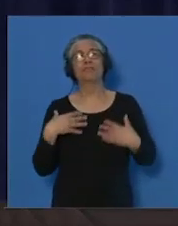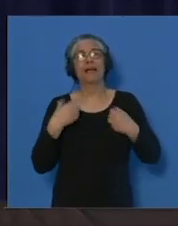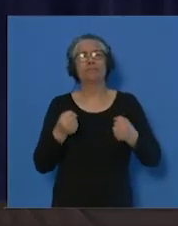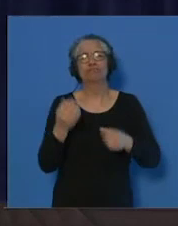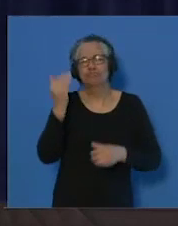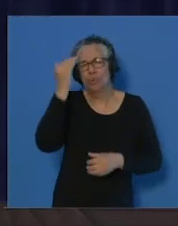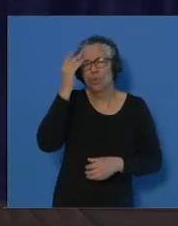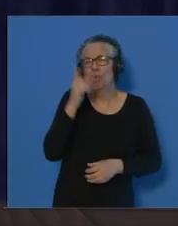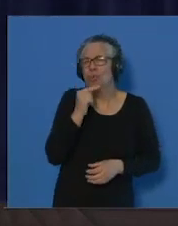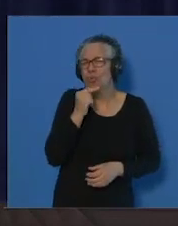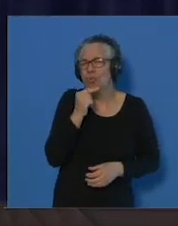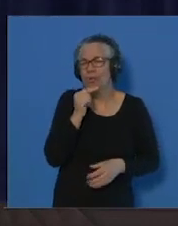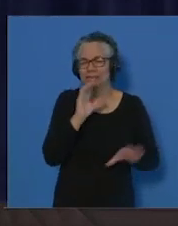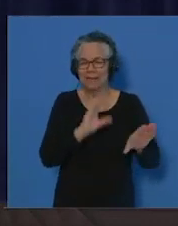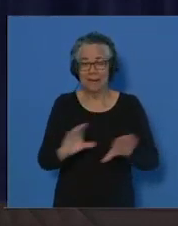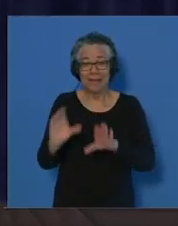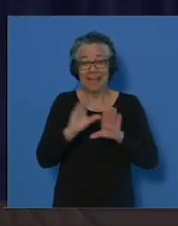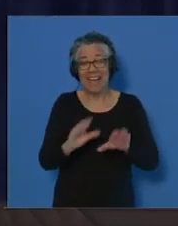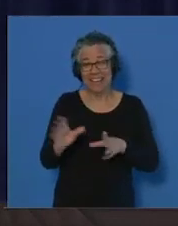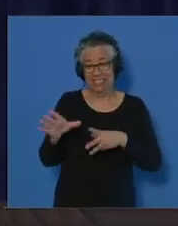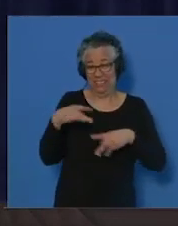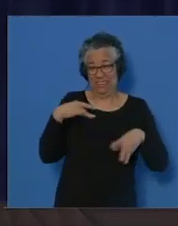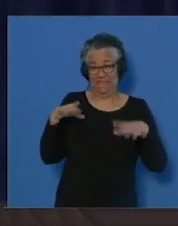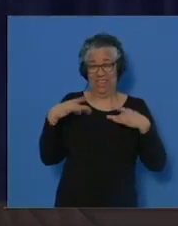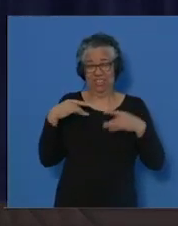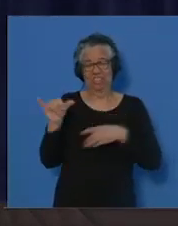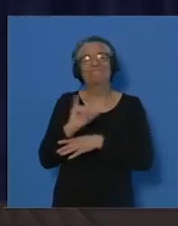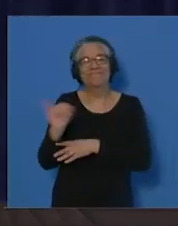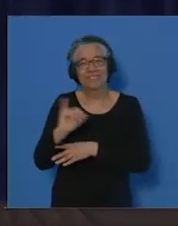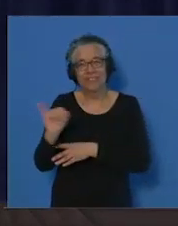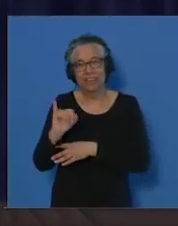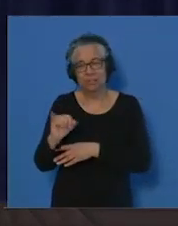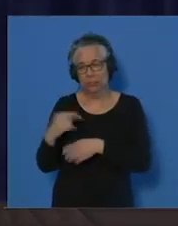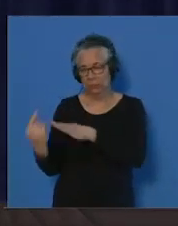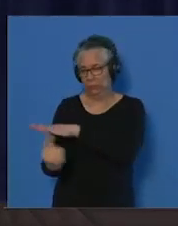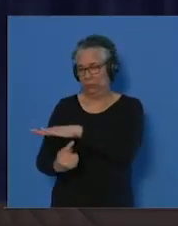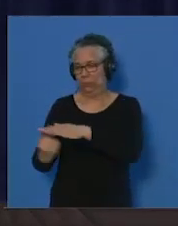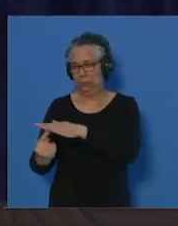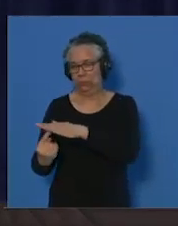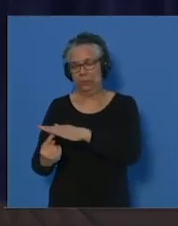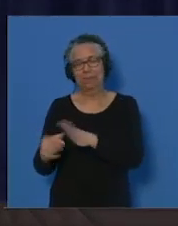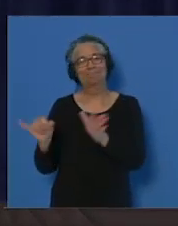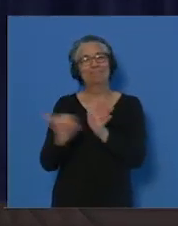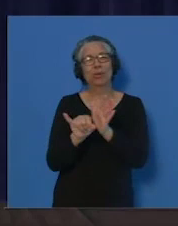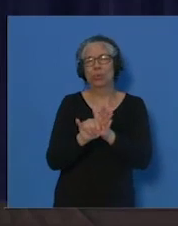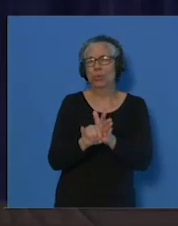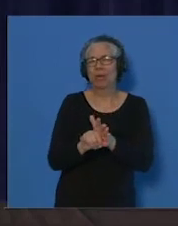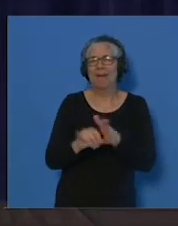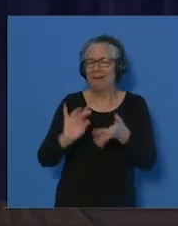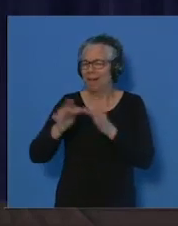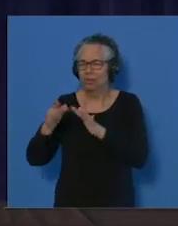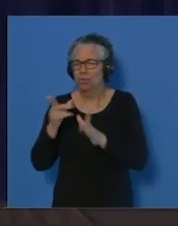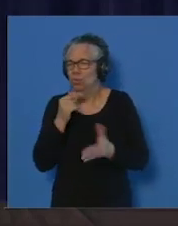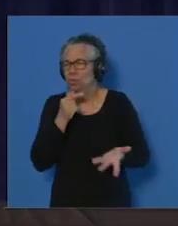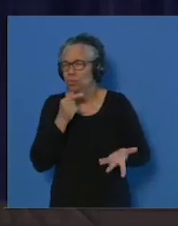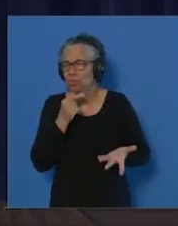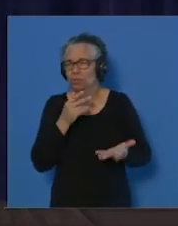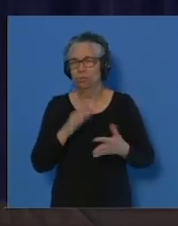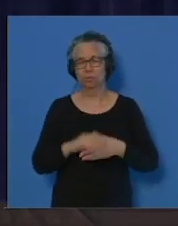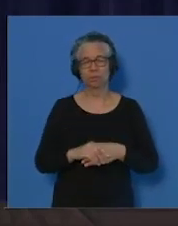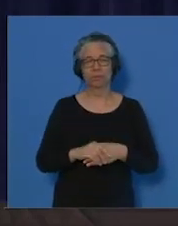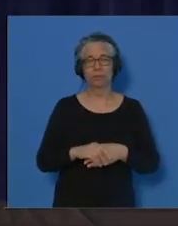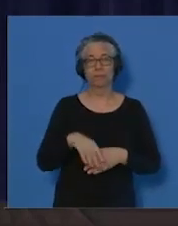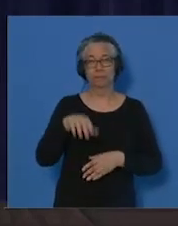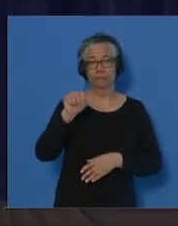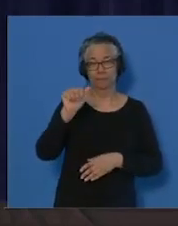active infection, isolate them, and identify those that they have been in contact with. The antibody